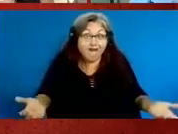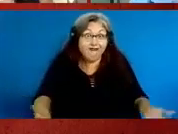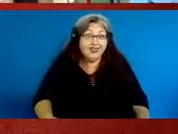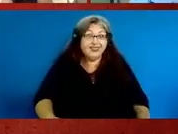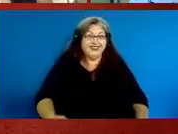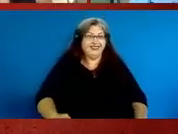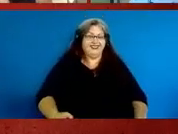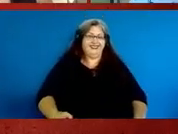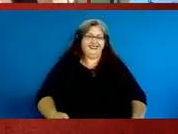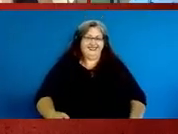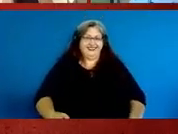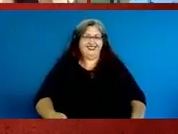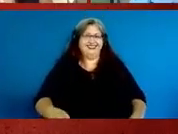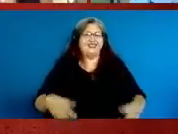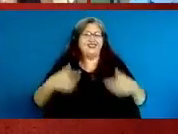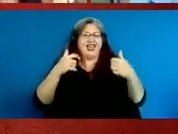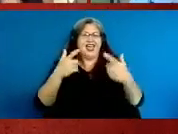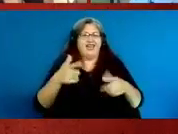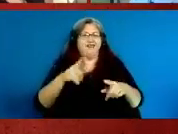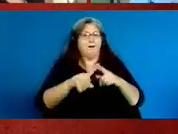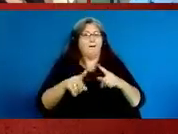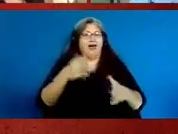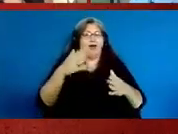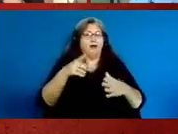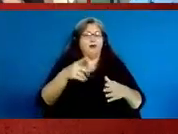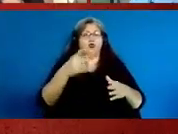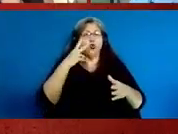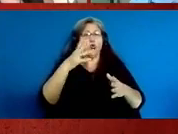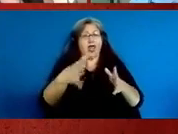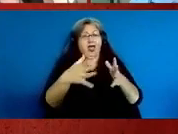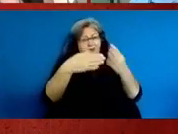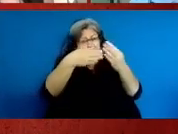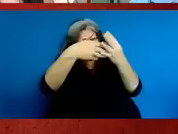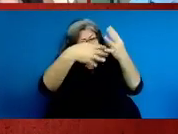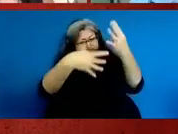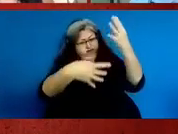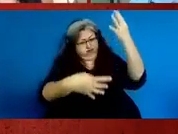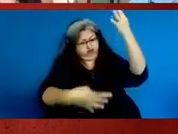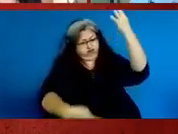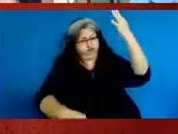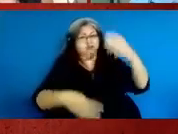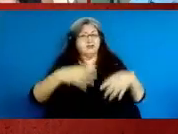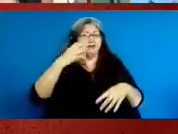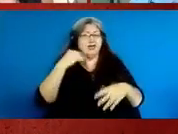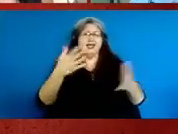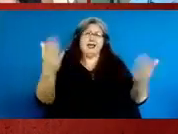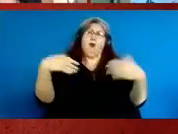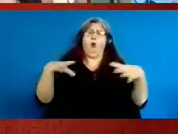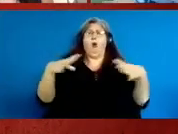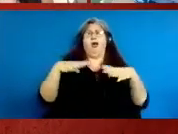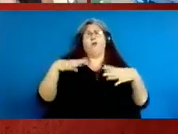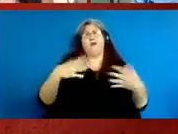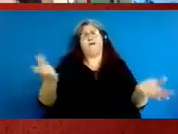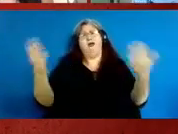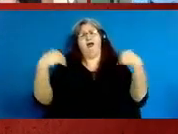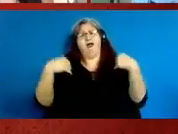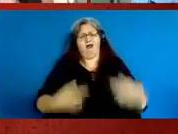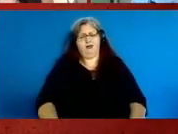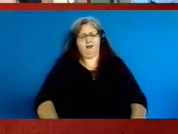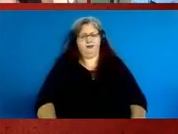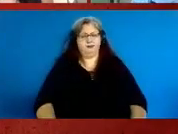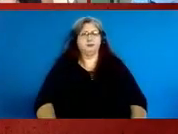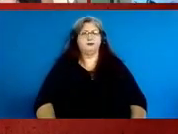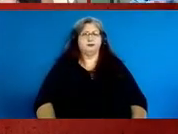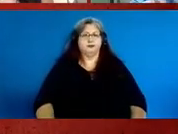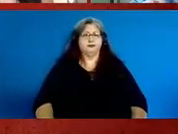Yeah. Just by the breadth of his work alone. I mean, come on. Come on now, Hollywood. Come on. Yeah. So what can I